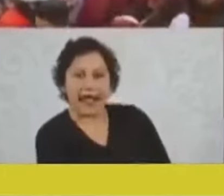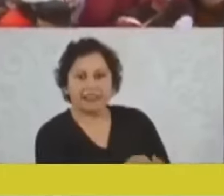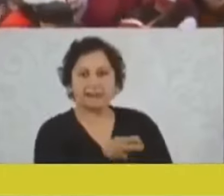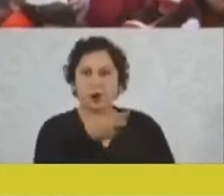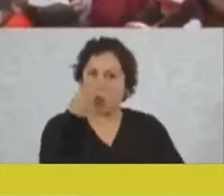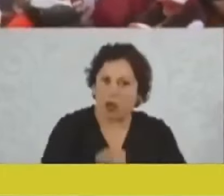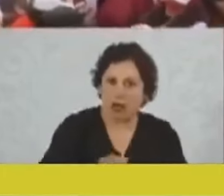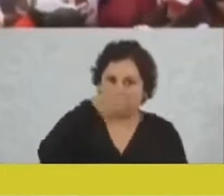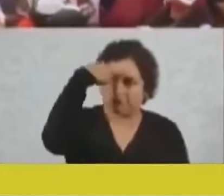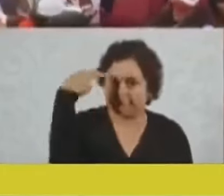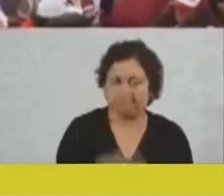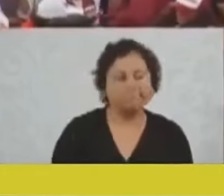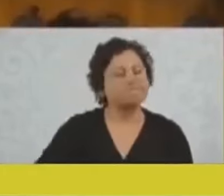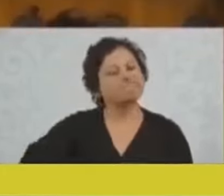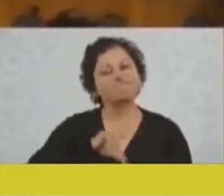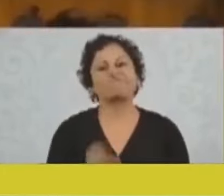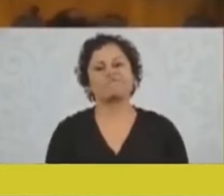Mexico.